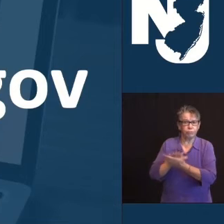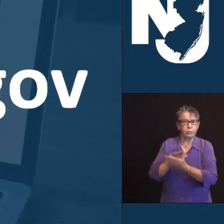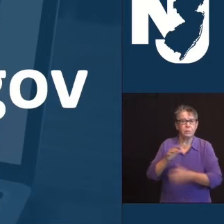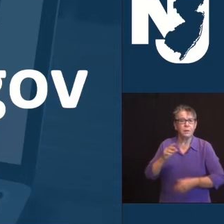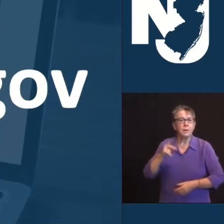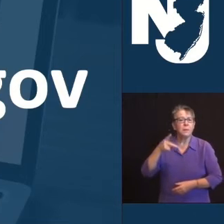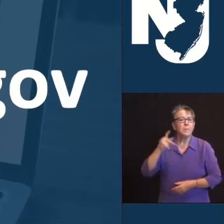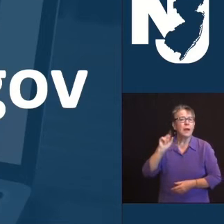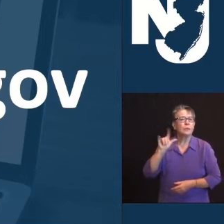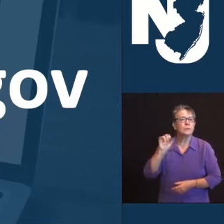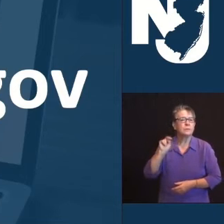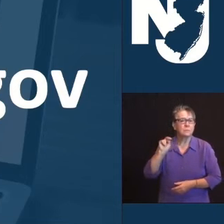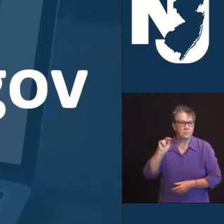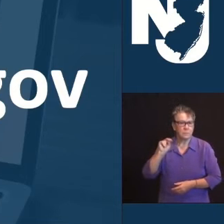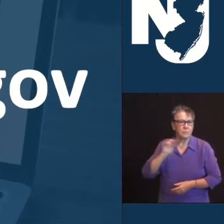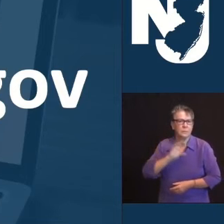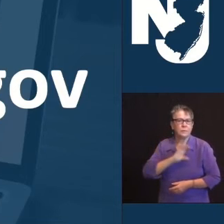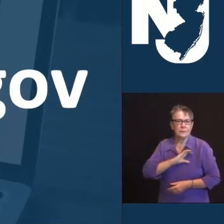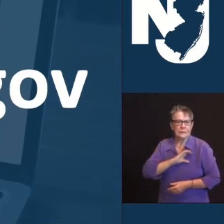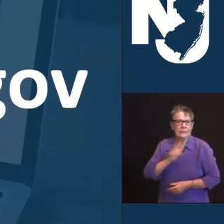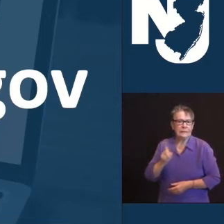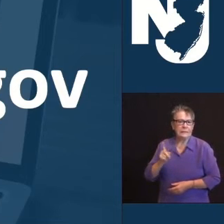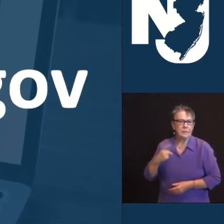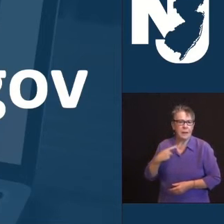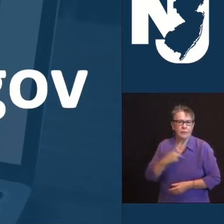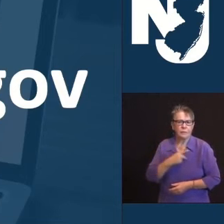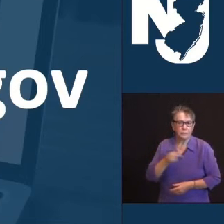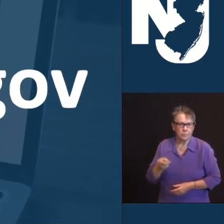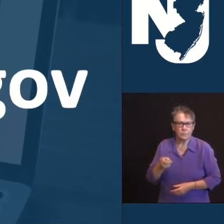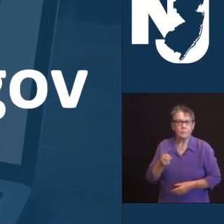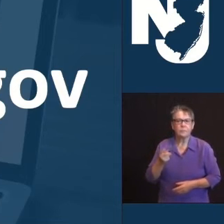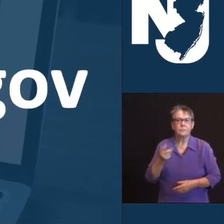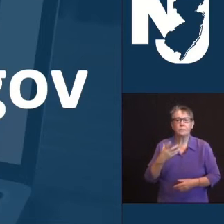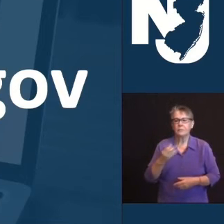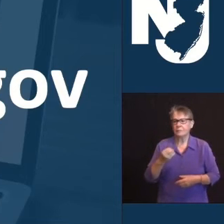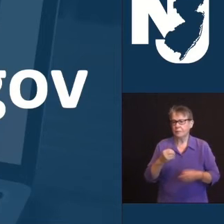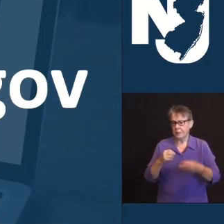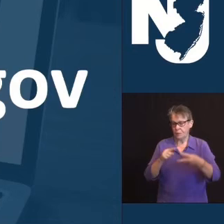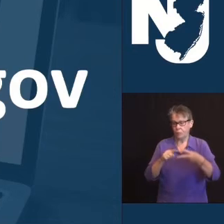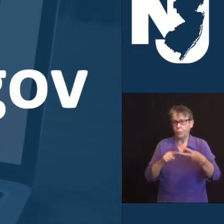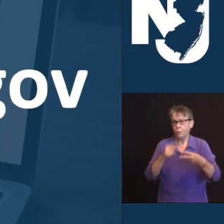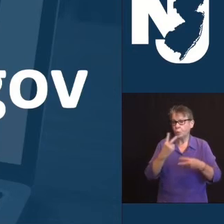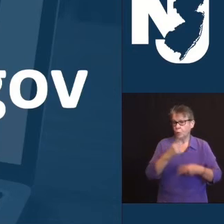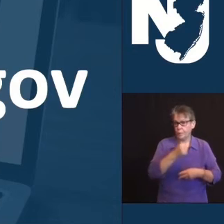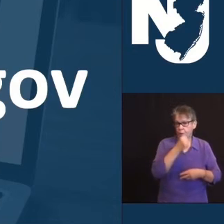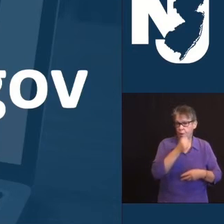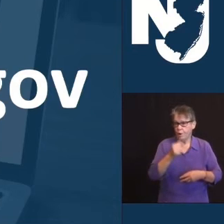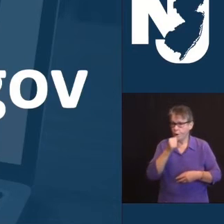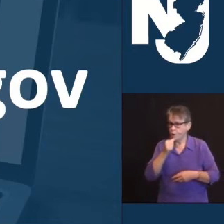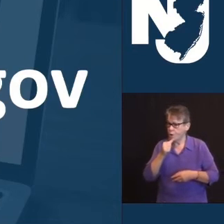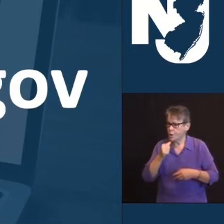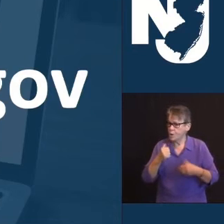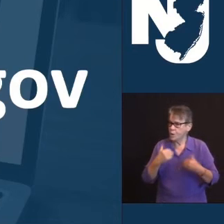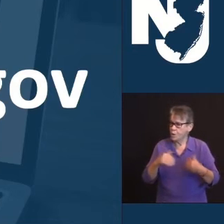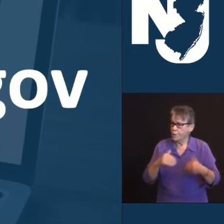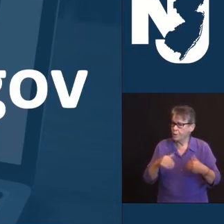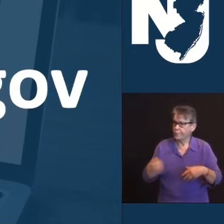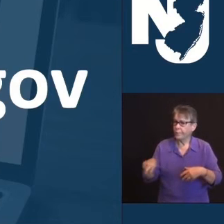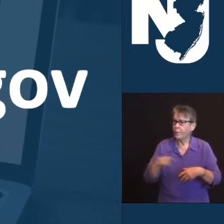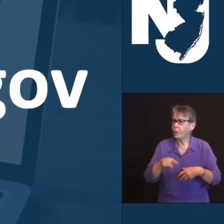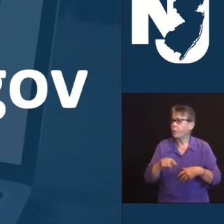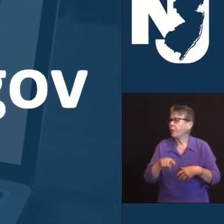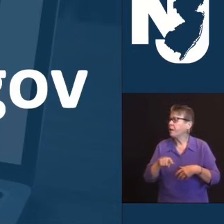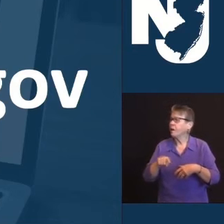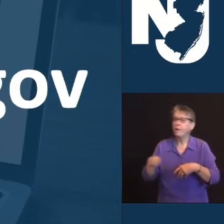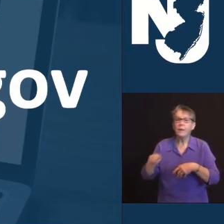I feel like it's 1932. 2 clubs that were illegally operating and selling alcohol past 10 p.m. rather.